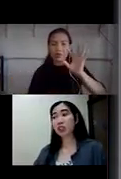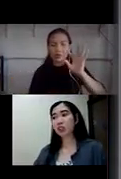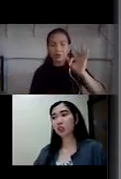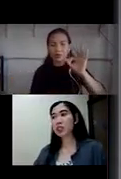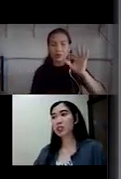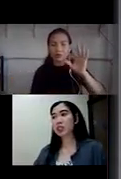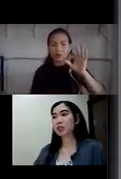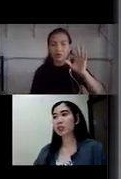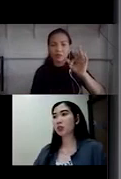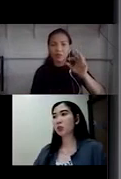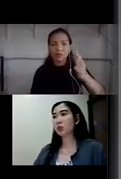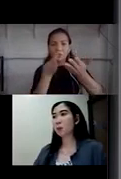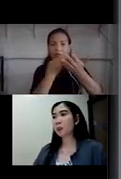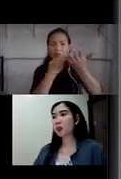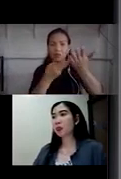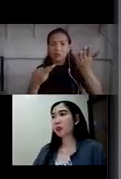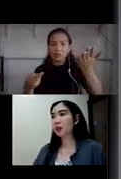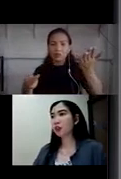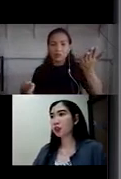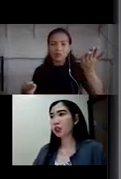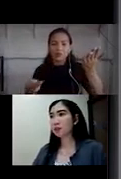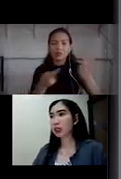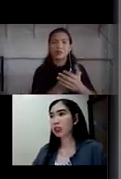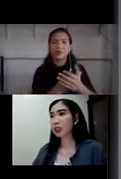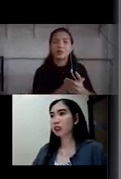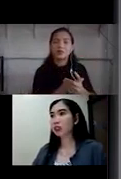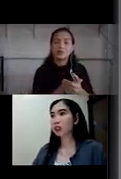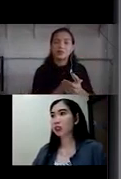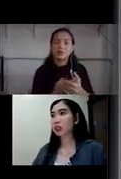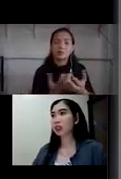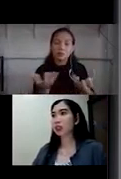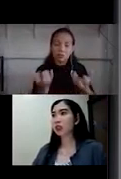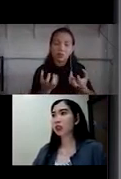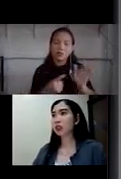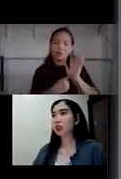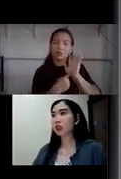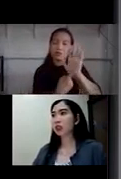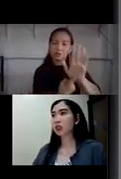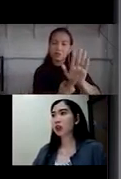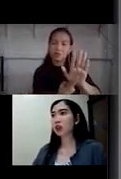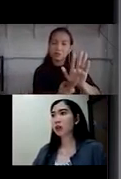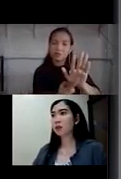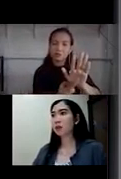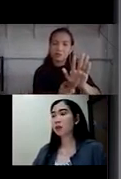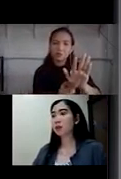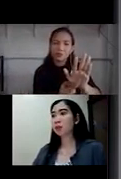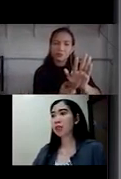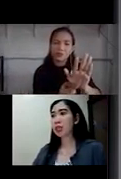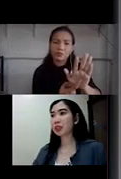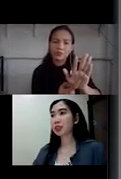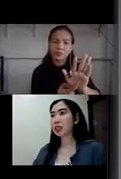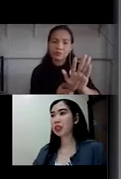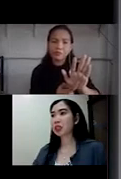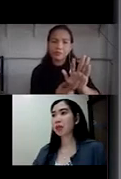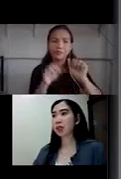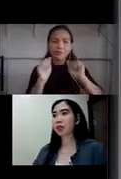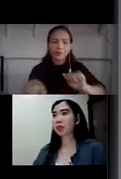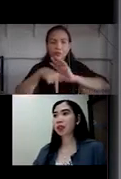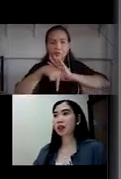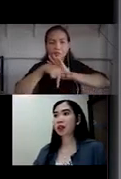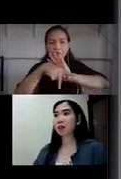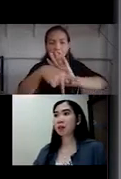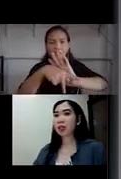COVID-19 resource. So, ang gusto ko lang ipakita dito is you can present this